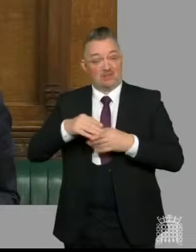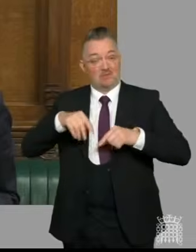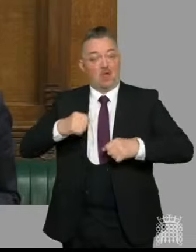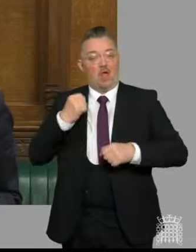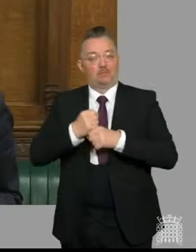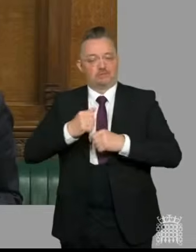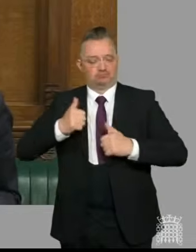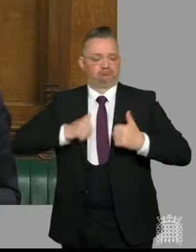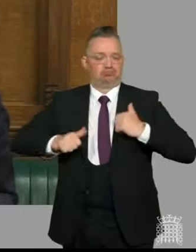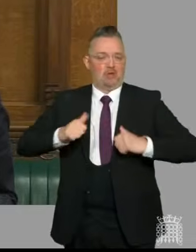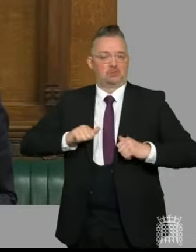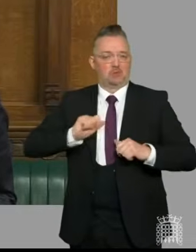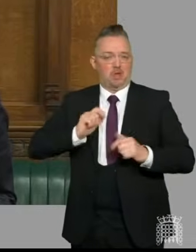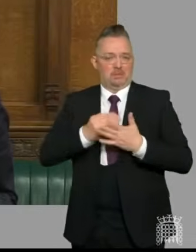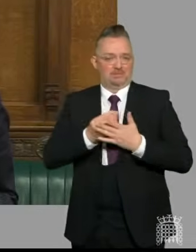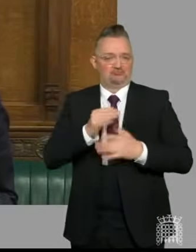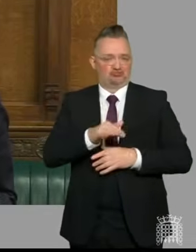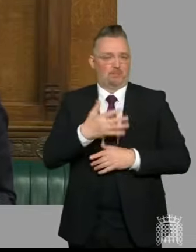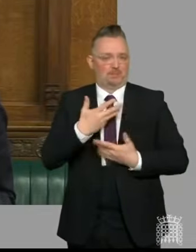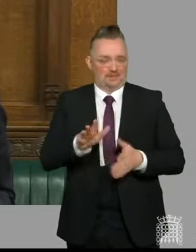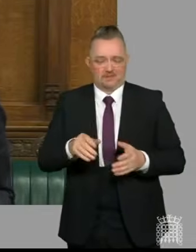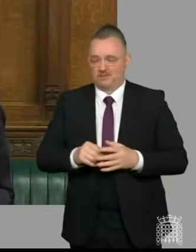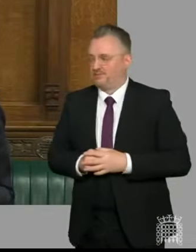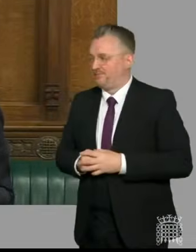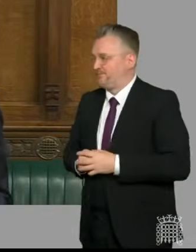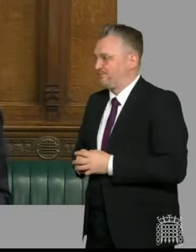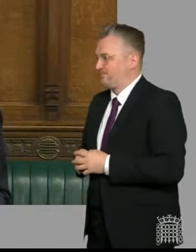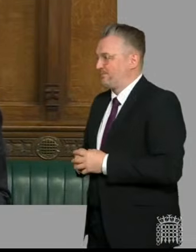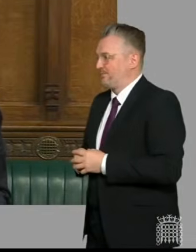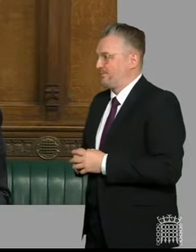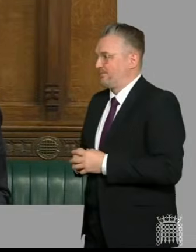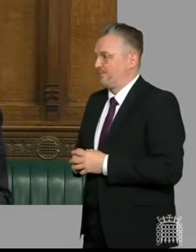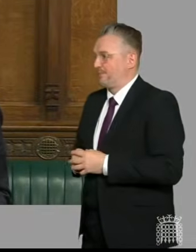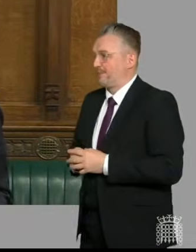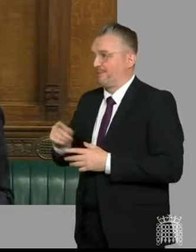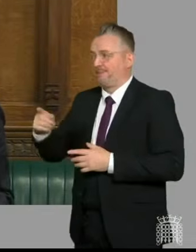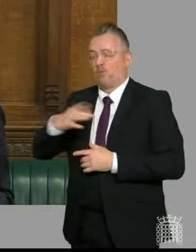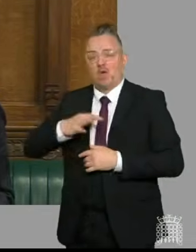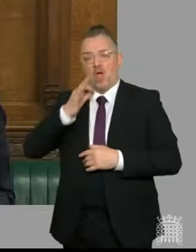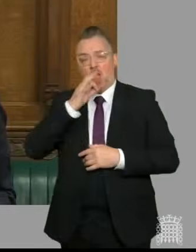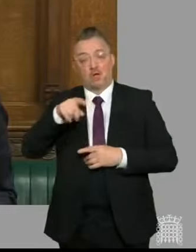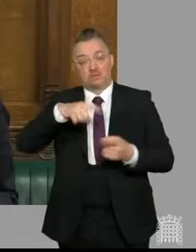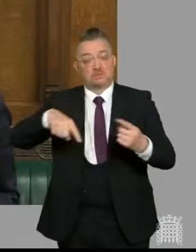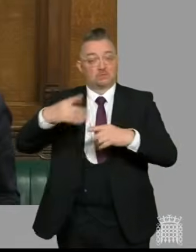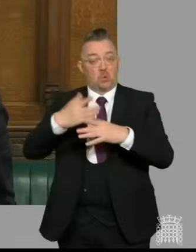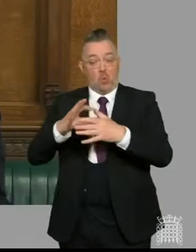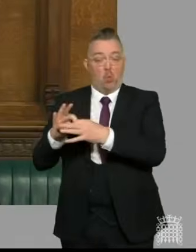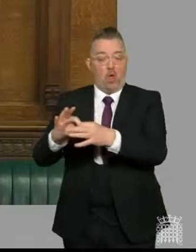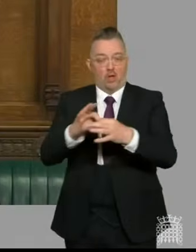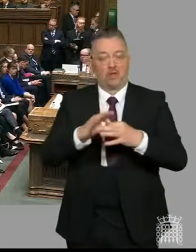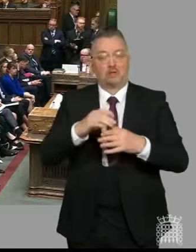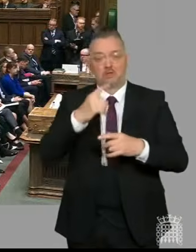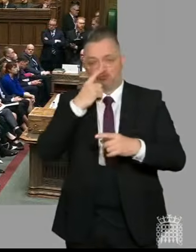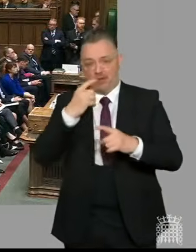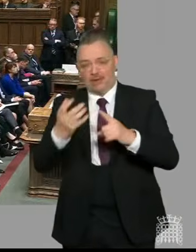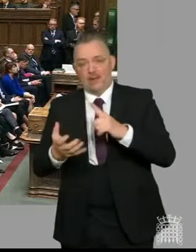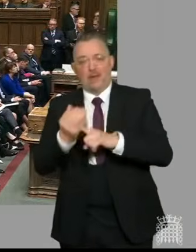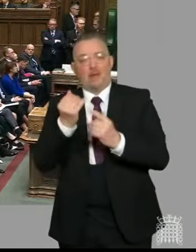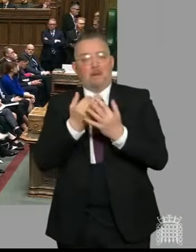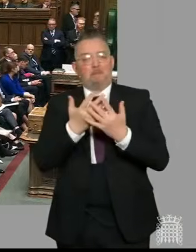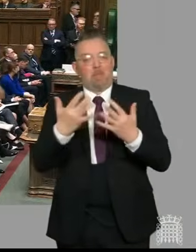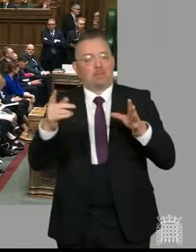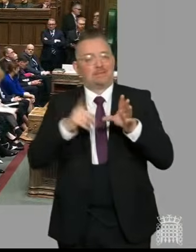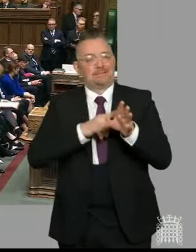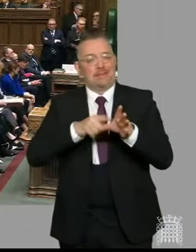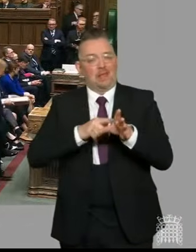friend to use his good offices across government to make sure we secure a multi-year settlement for the continuance of that vital work? The